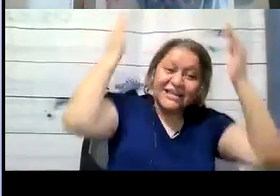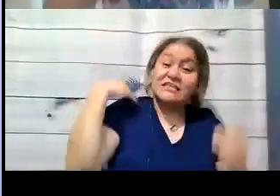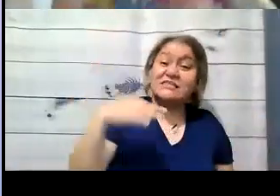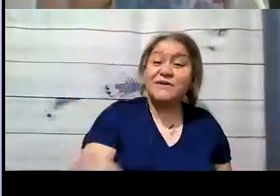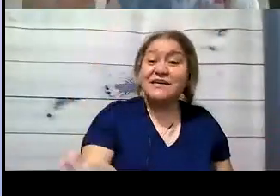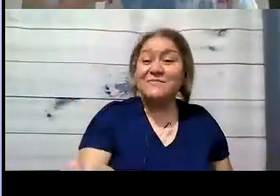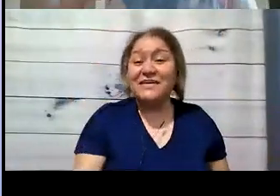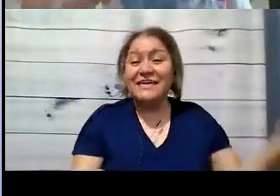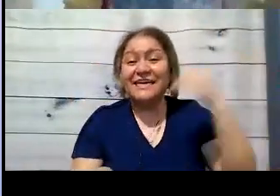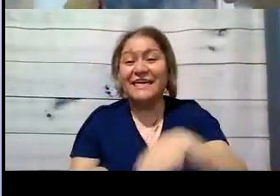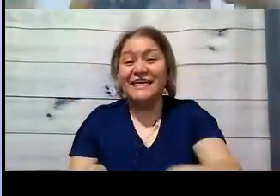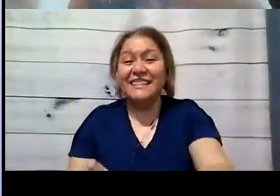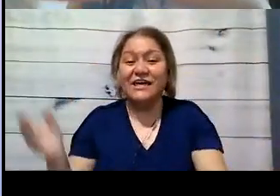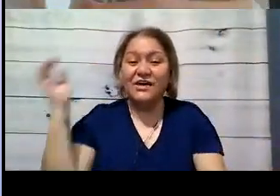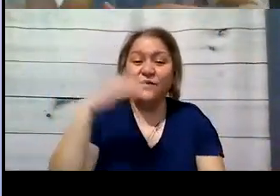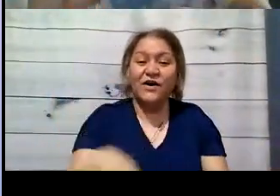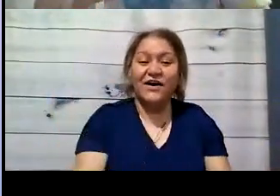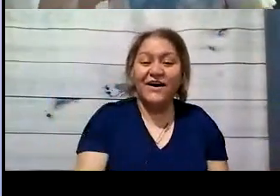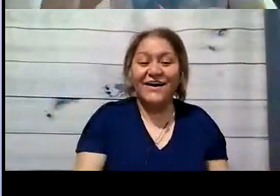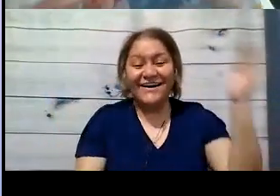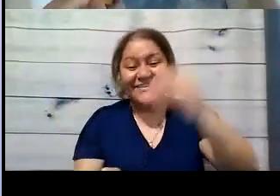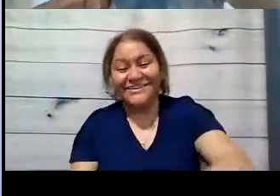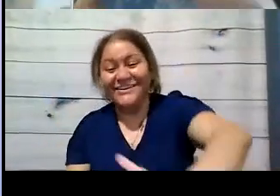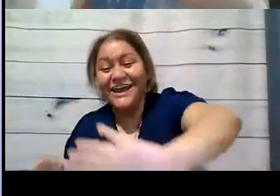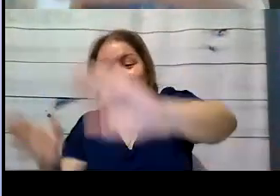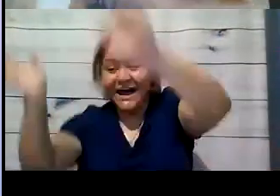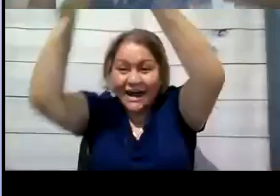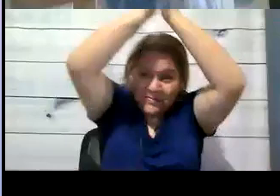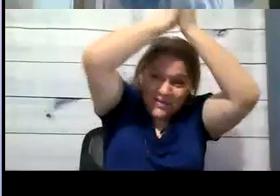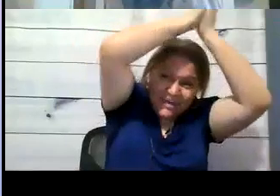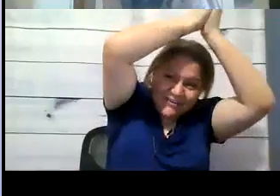a big white shark. Swimming in the water.